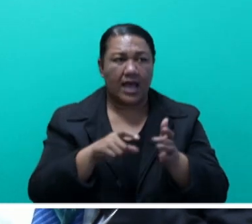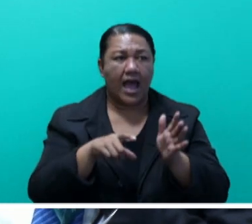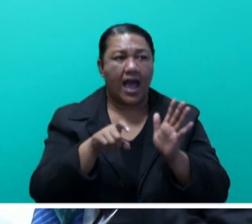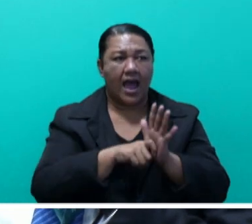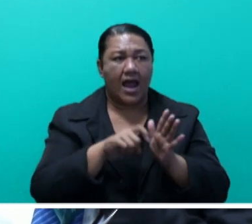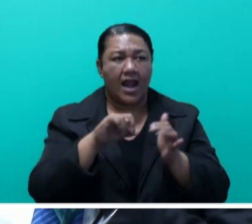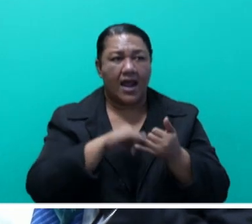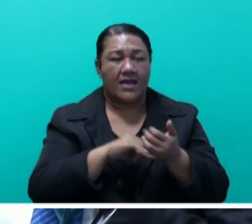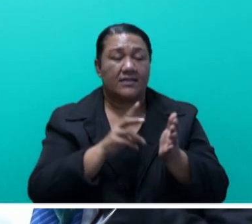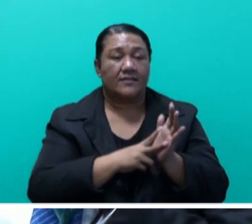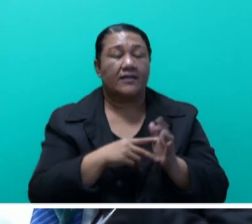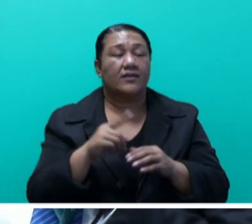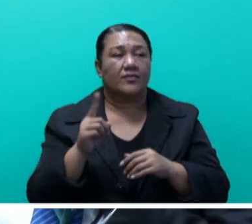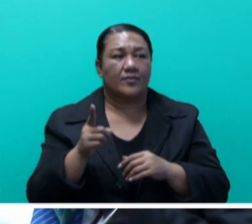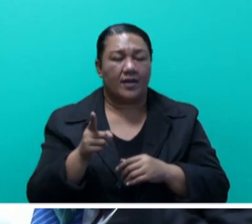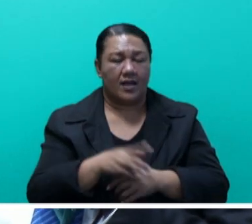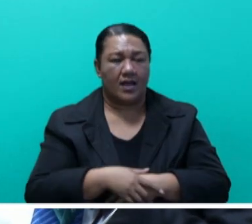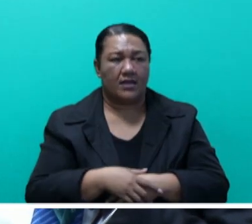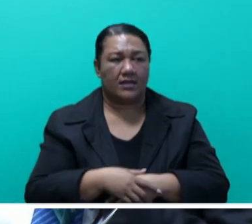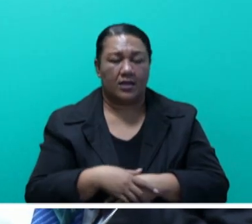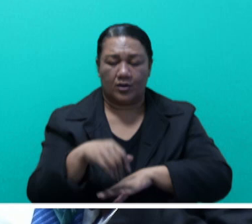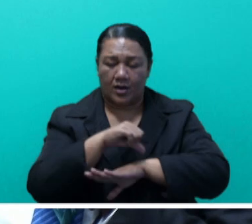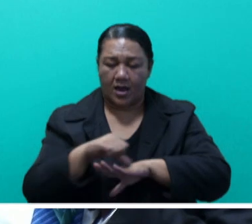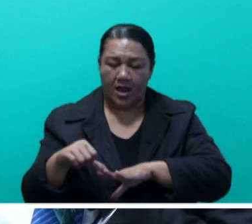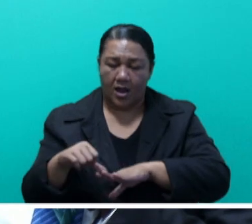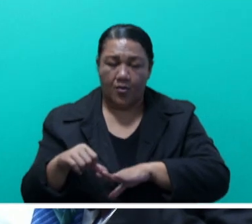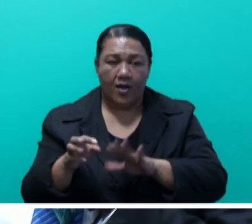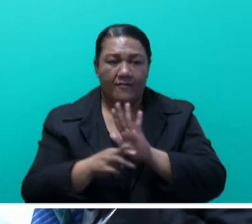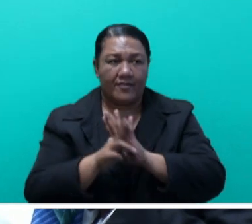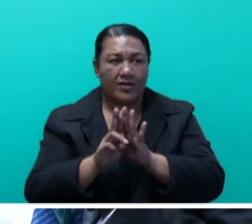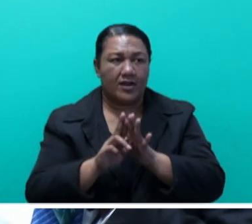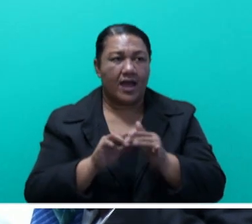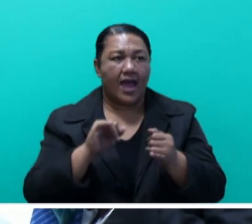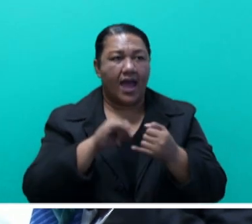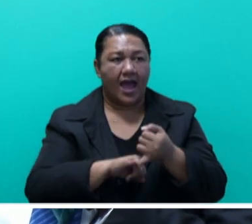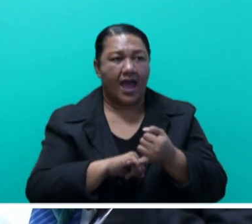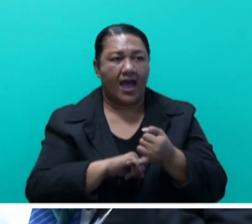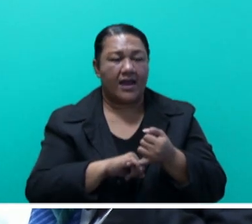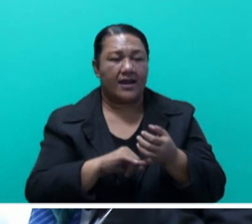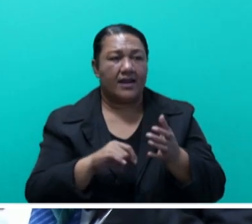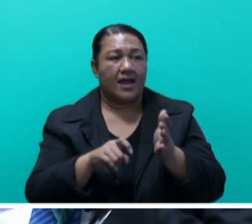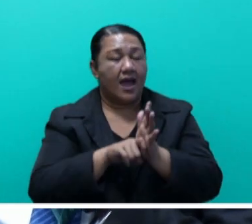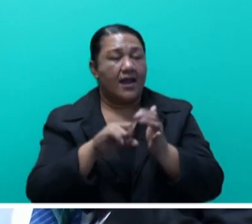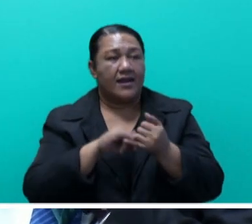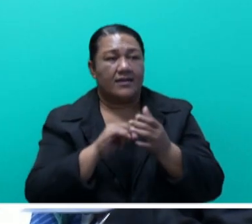continuing during annual registration or renewals for those RSA holders who have not